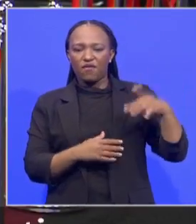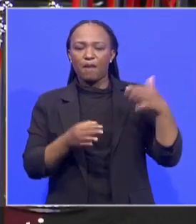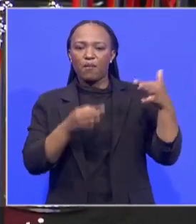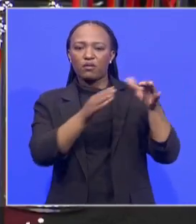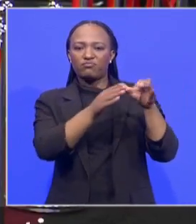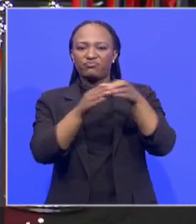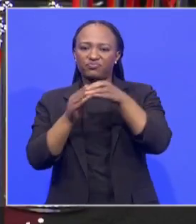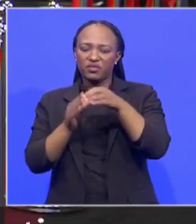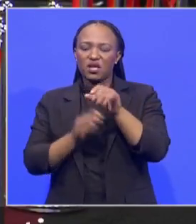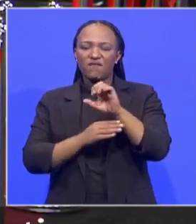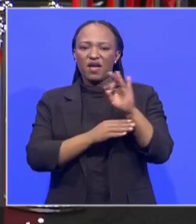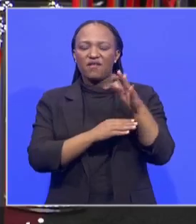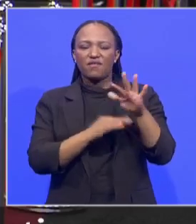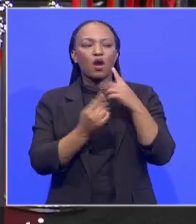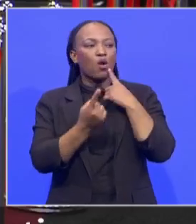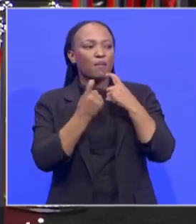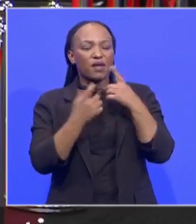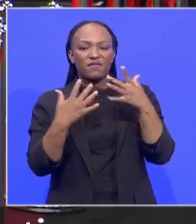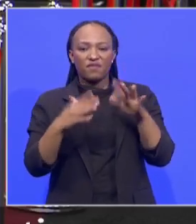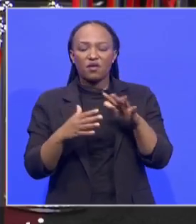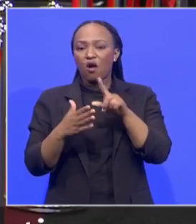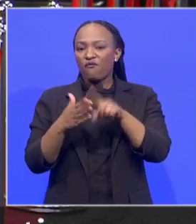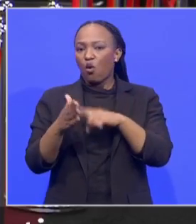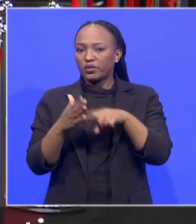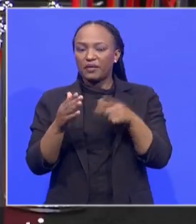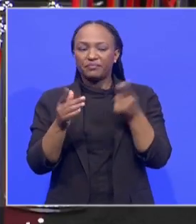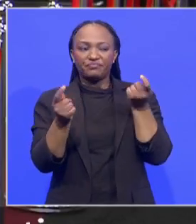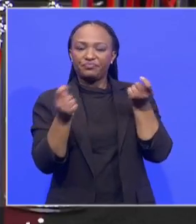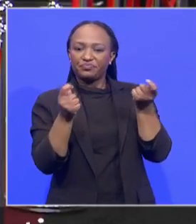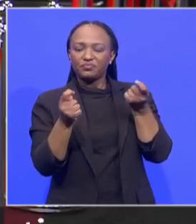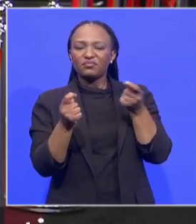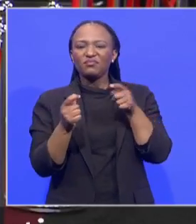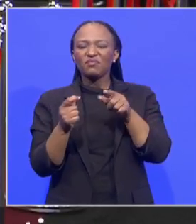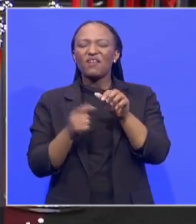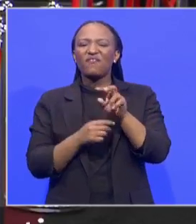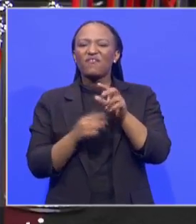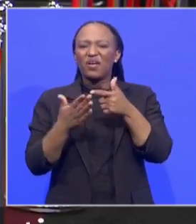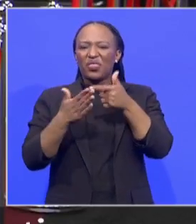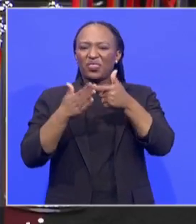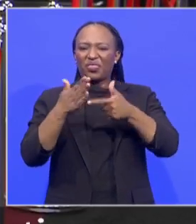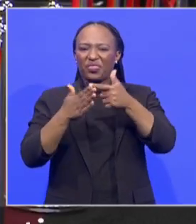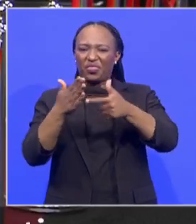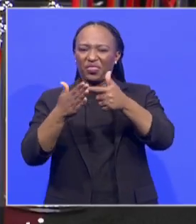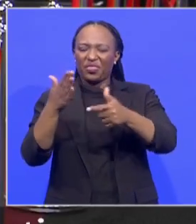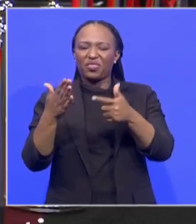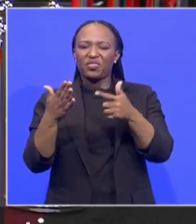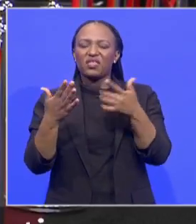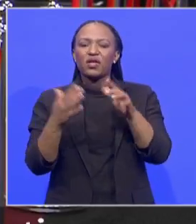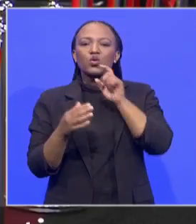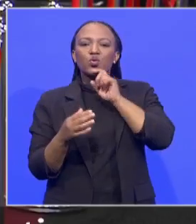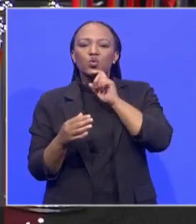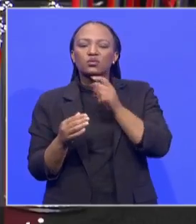The EFF complaining about the voter management devices, saying that they had to actually resort to using the manual,